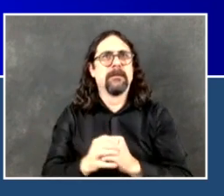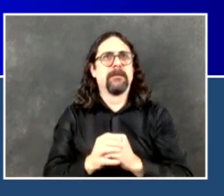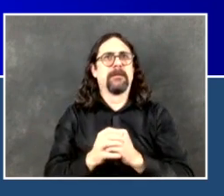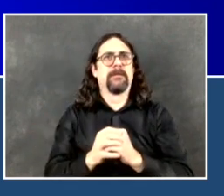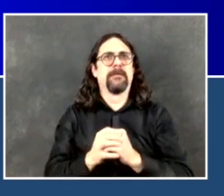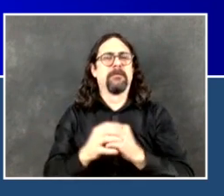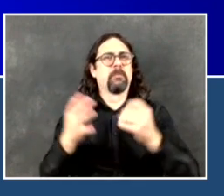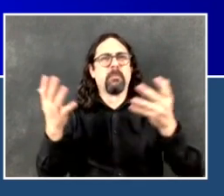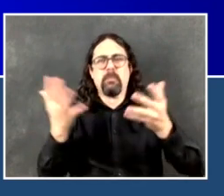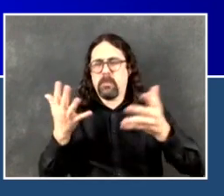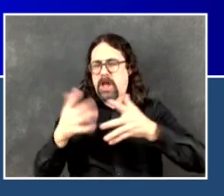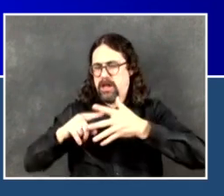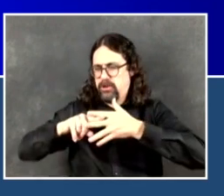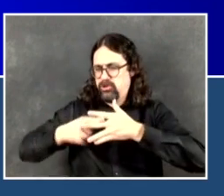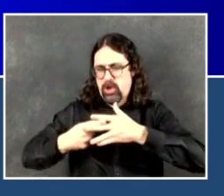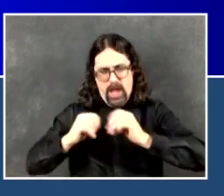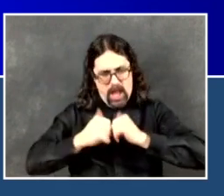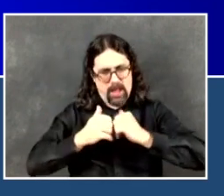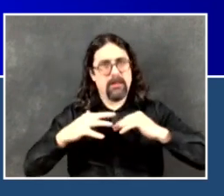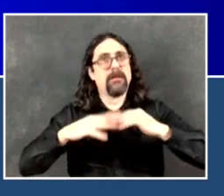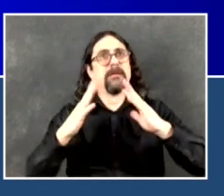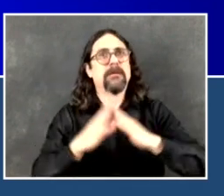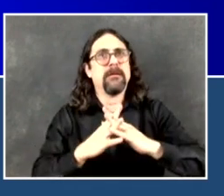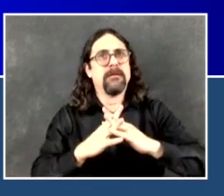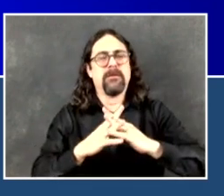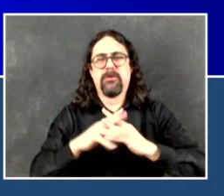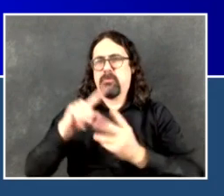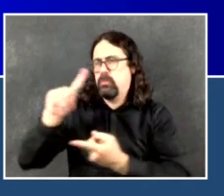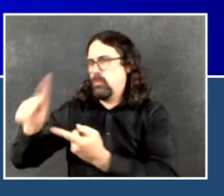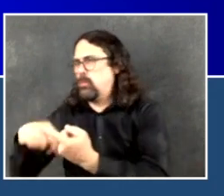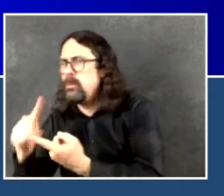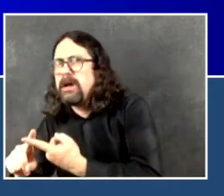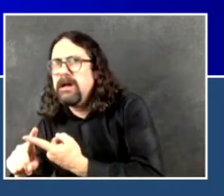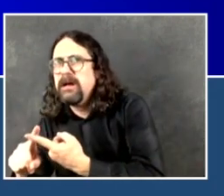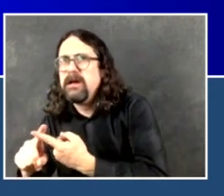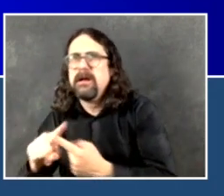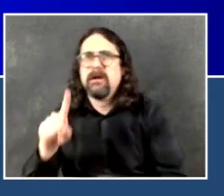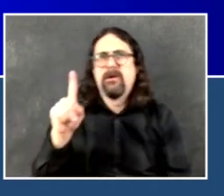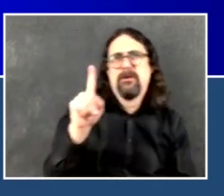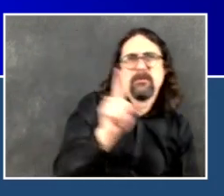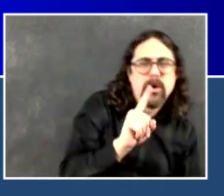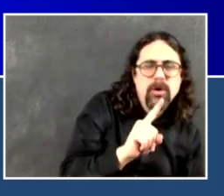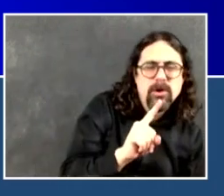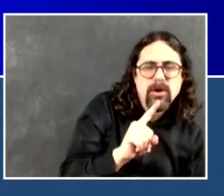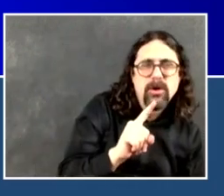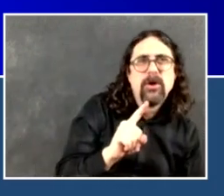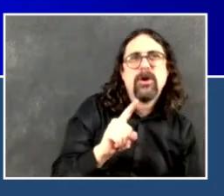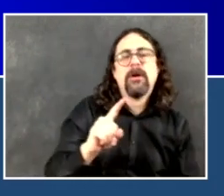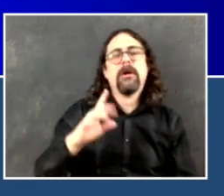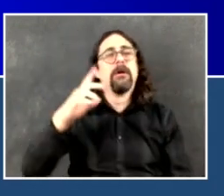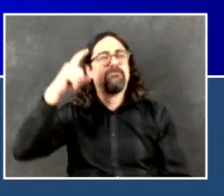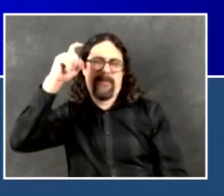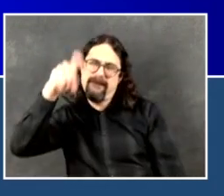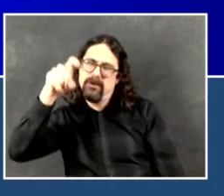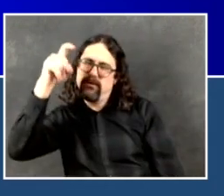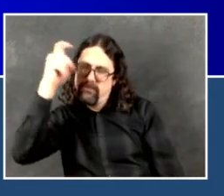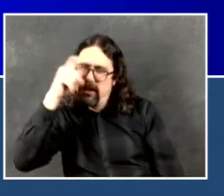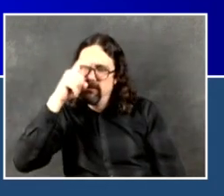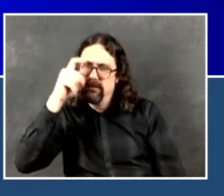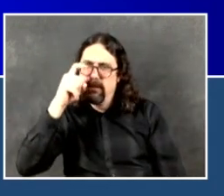those indicators going down. Let us pray, always going down. And then think about the testing and